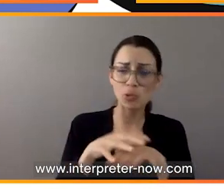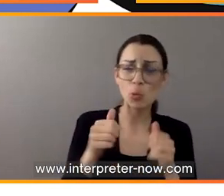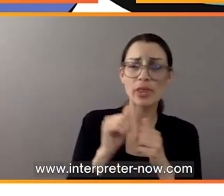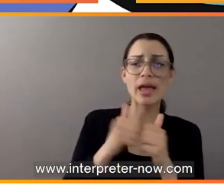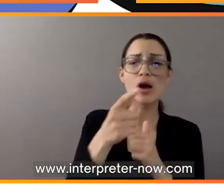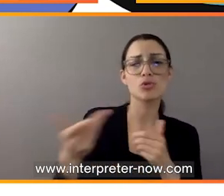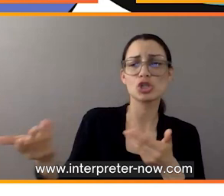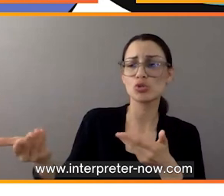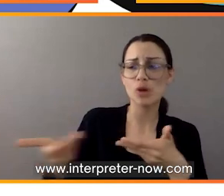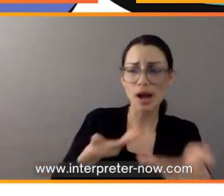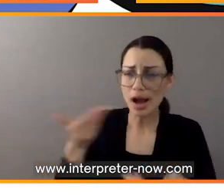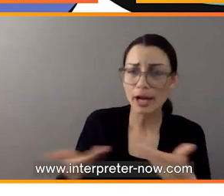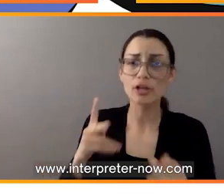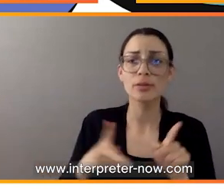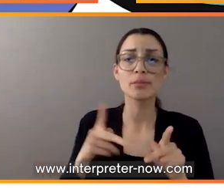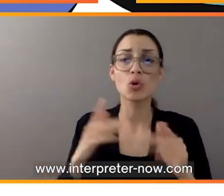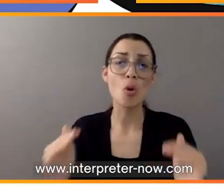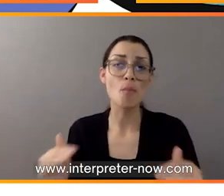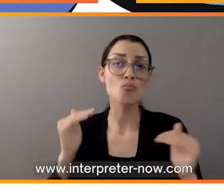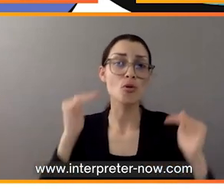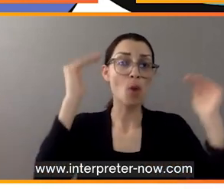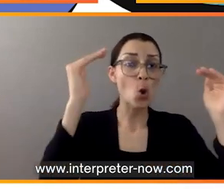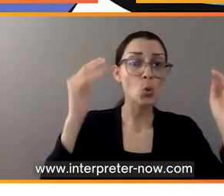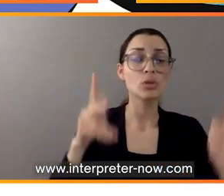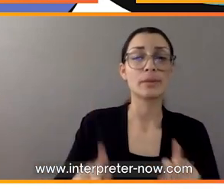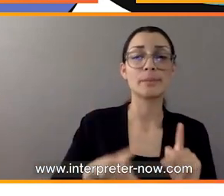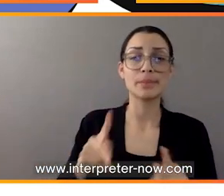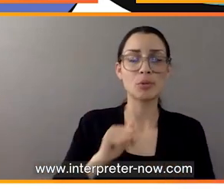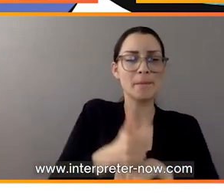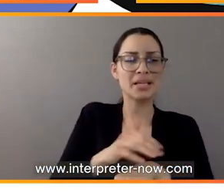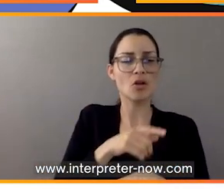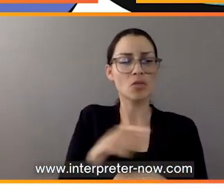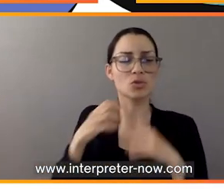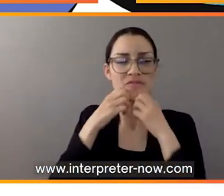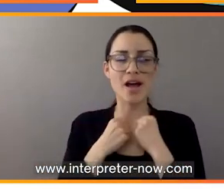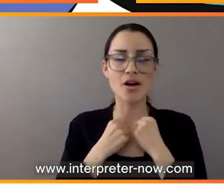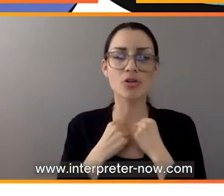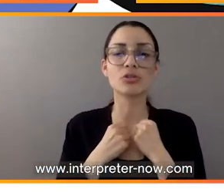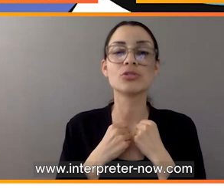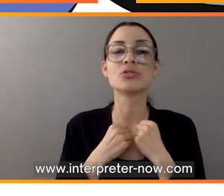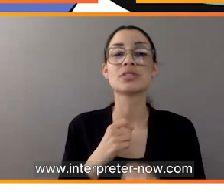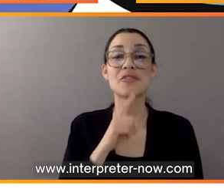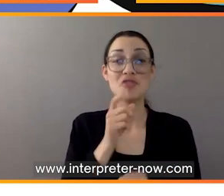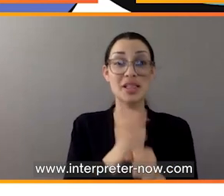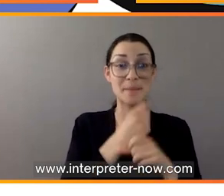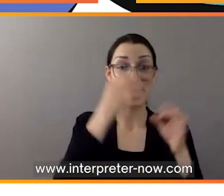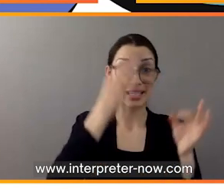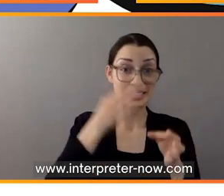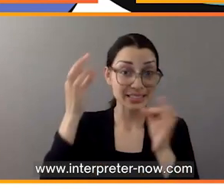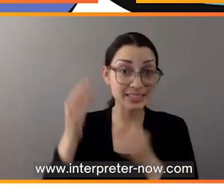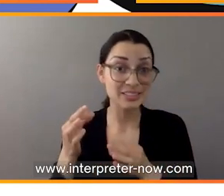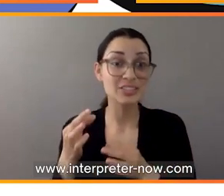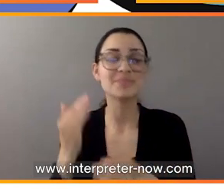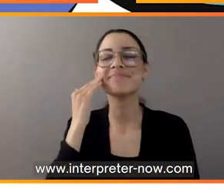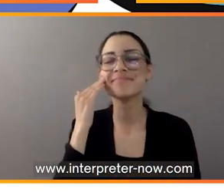hire people into the company? You know, how do you promote people based on these values? And even in